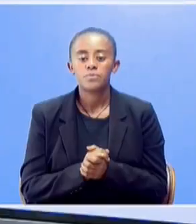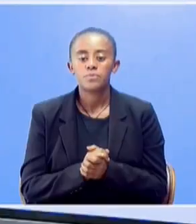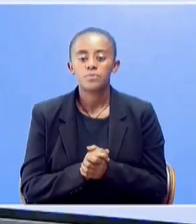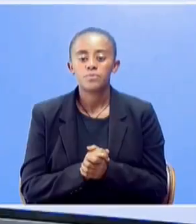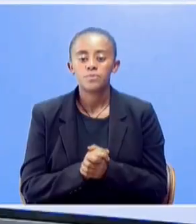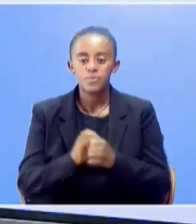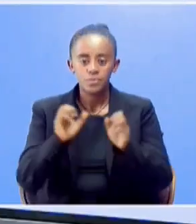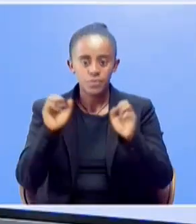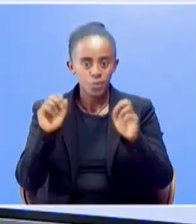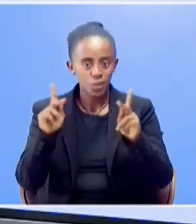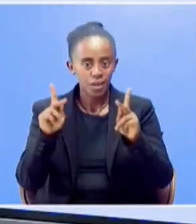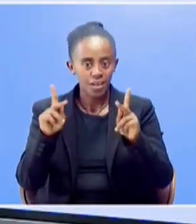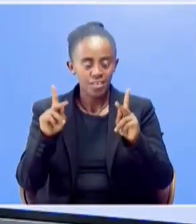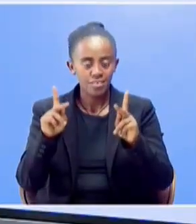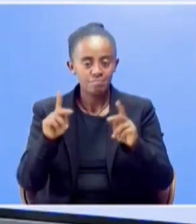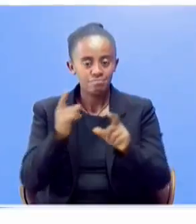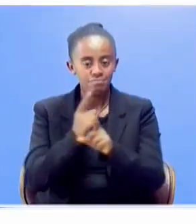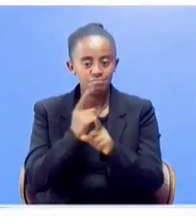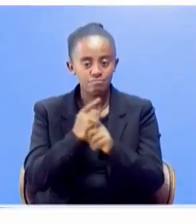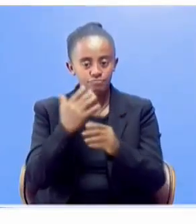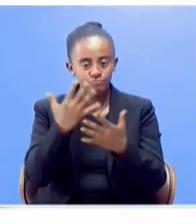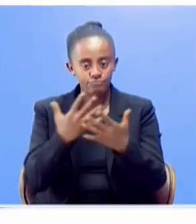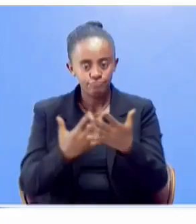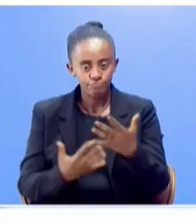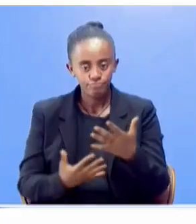Okay? Write